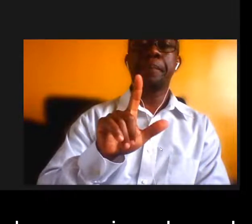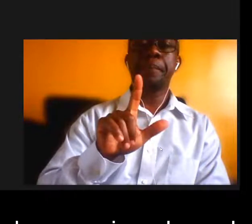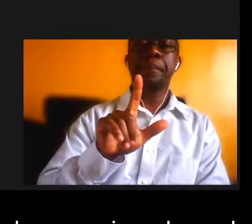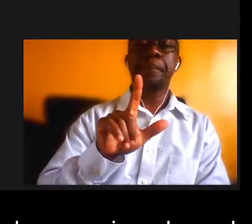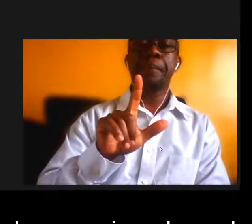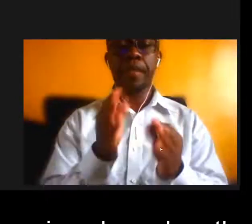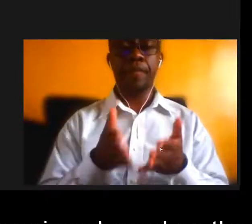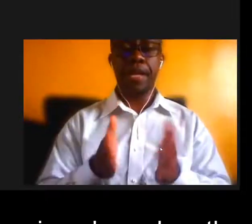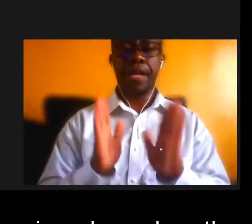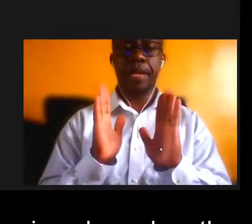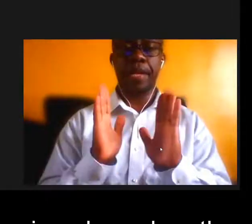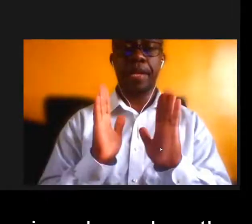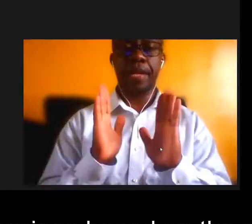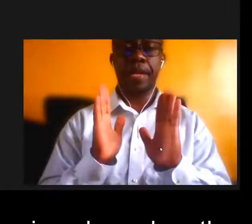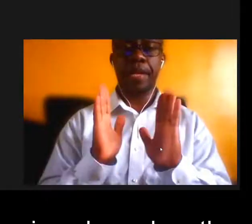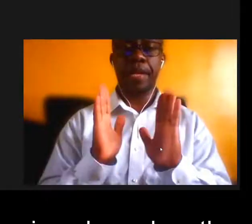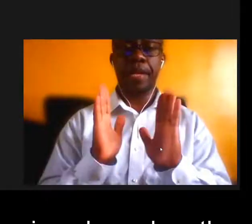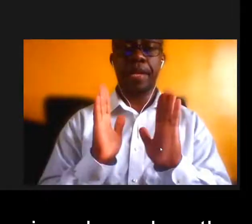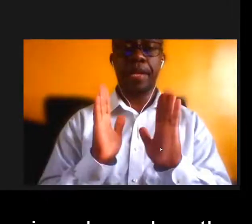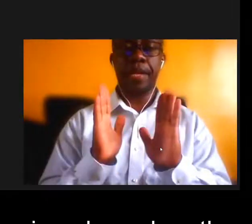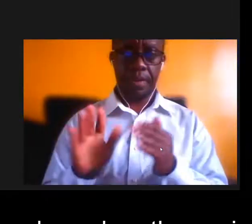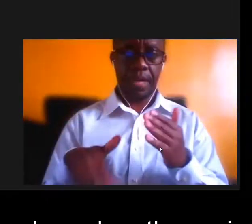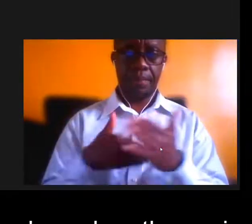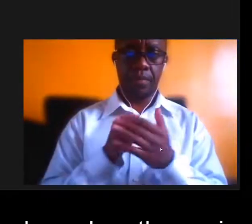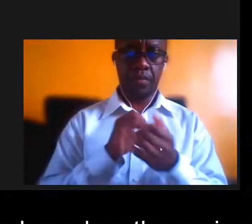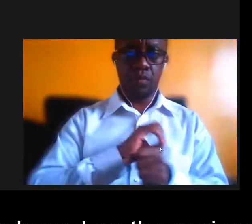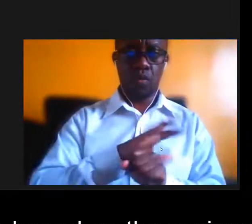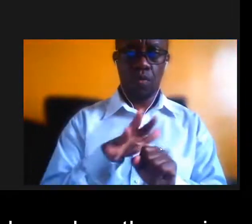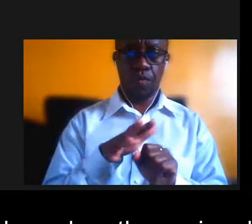context of COVID, and also give my